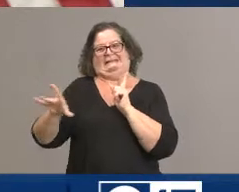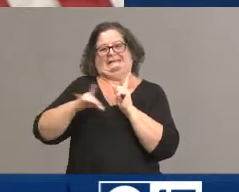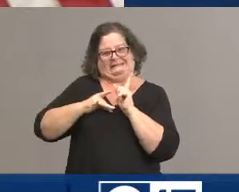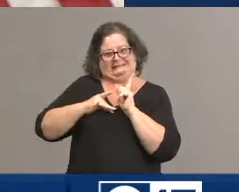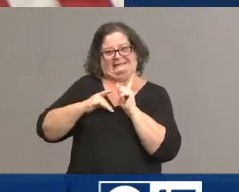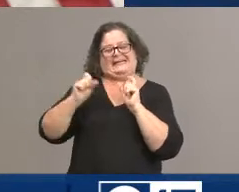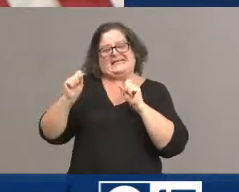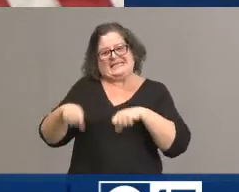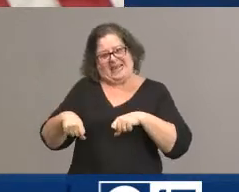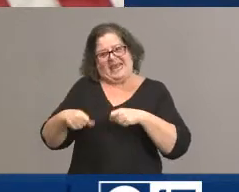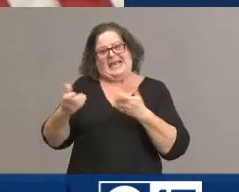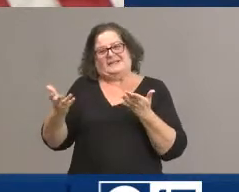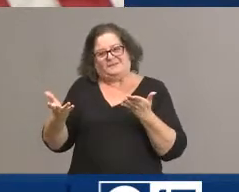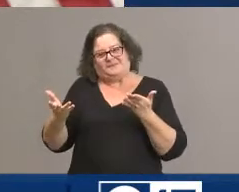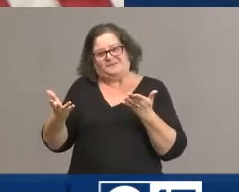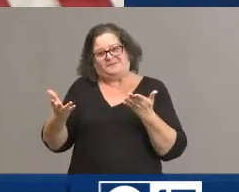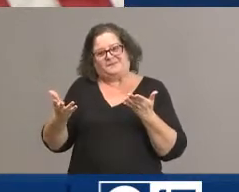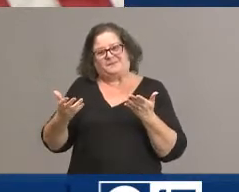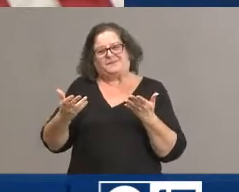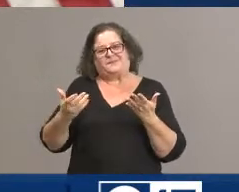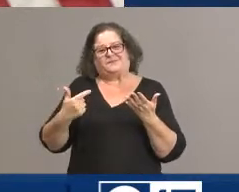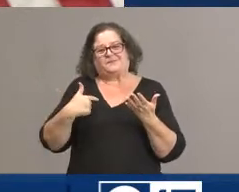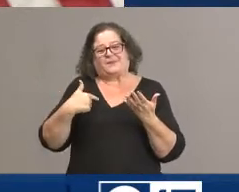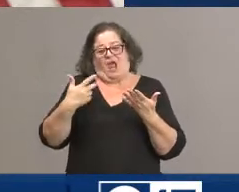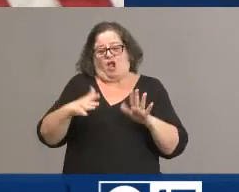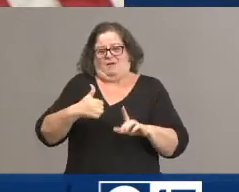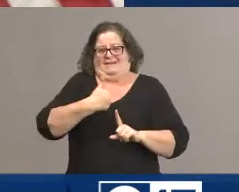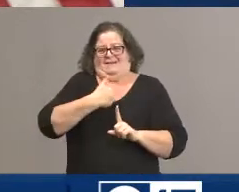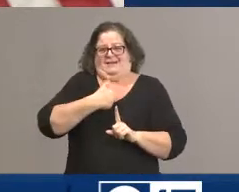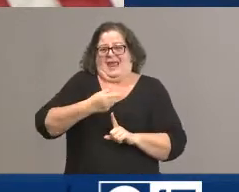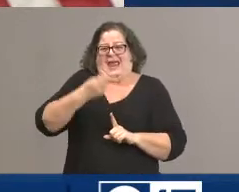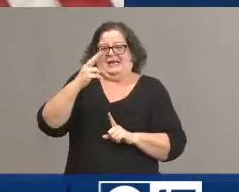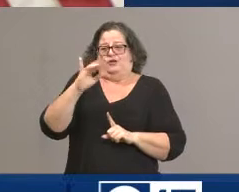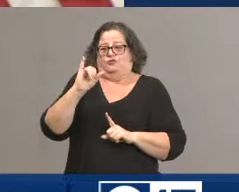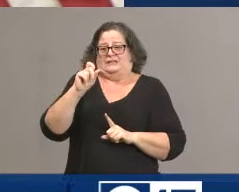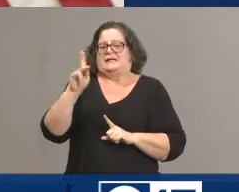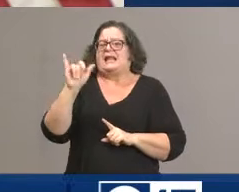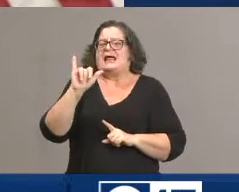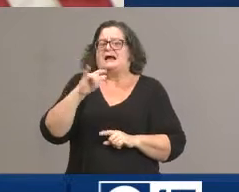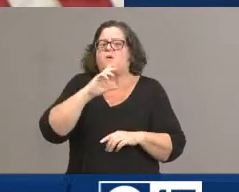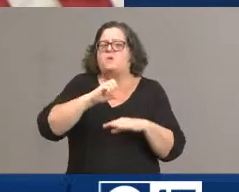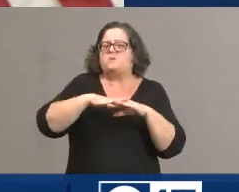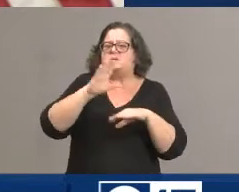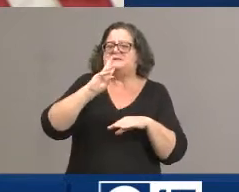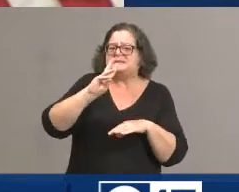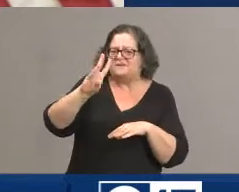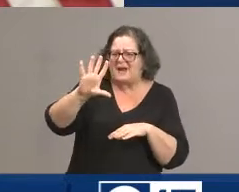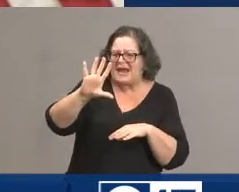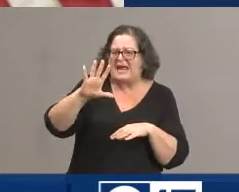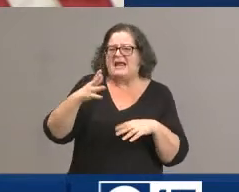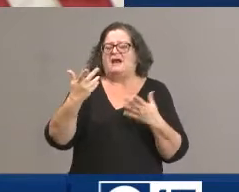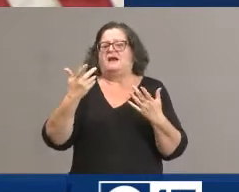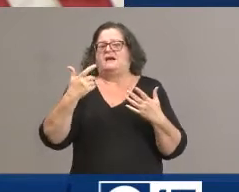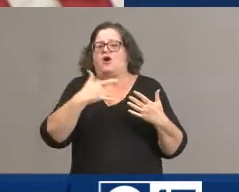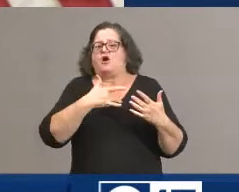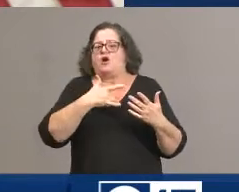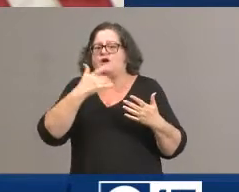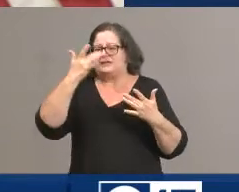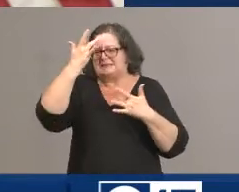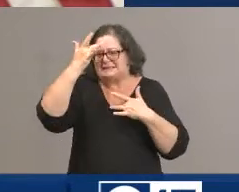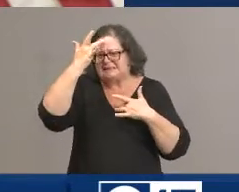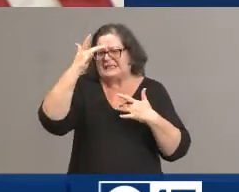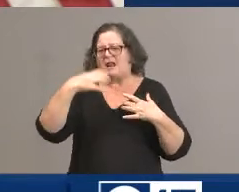age of 65 or with a medical condition that puts you more at risk, that you really are thinking about that question, and if you